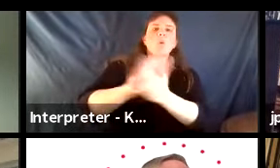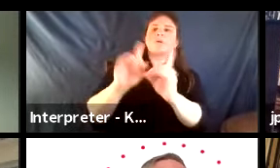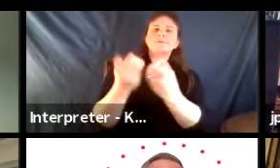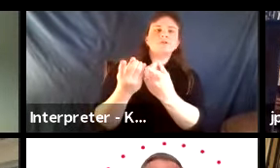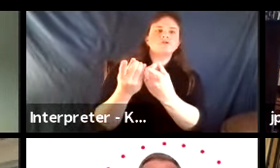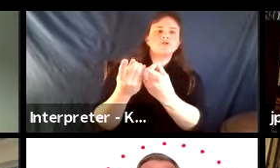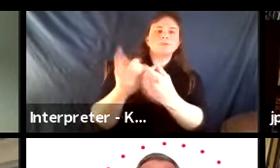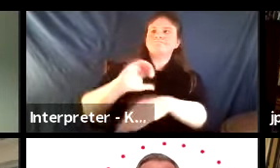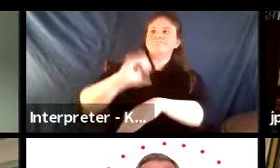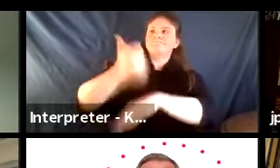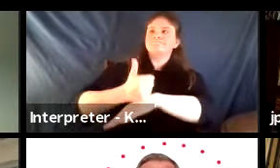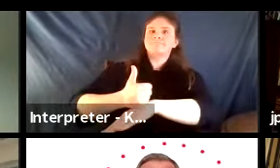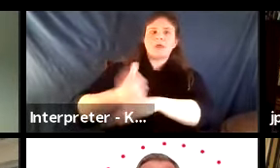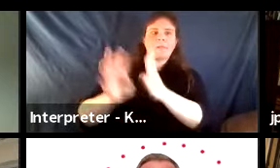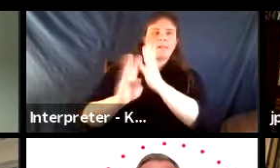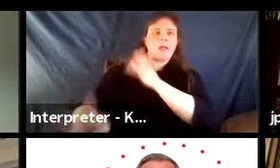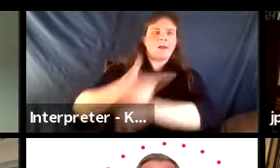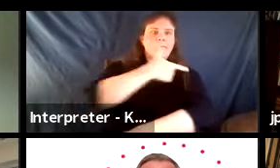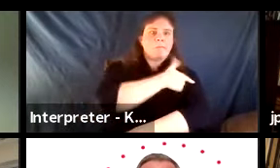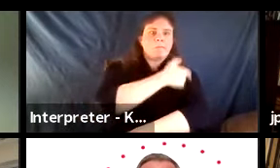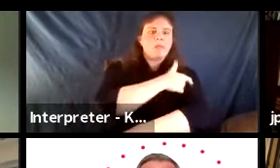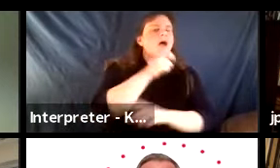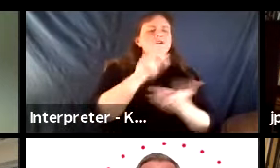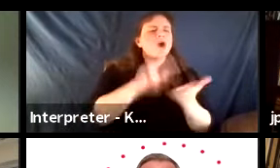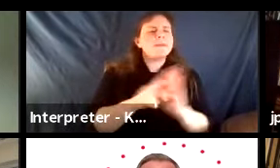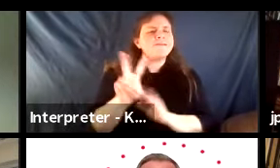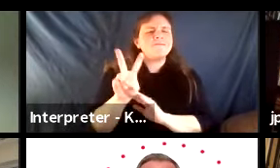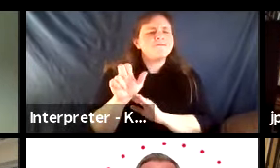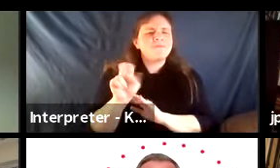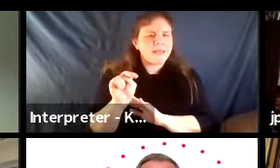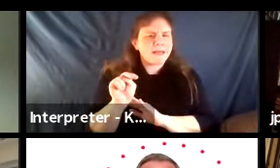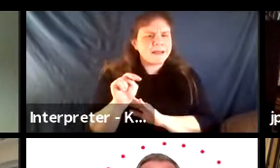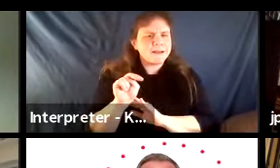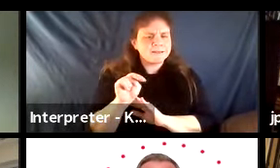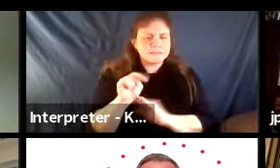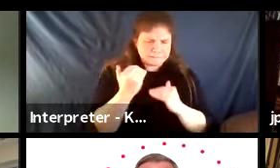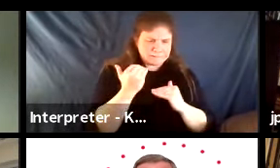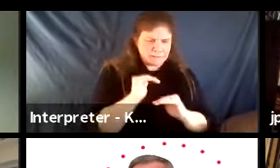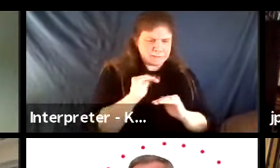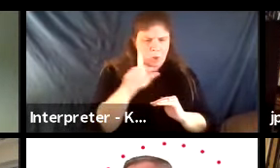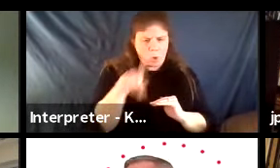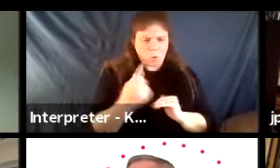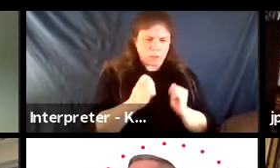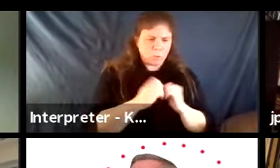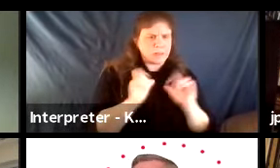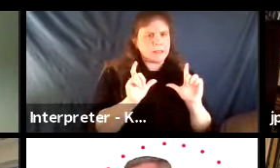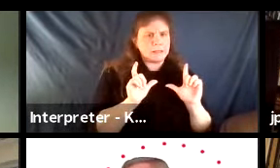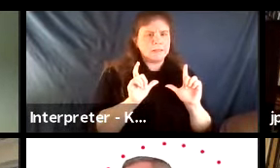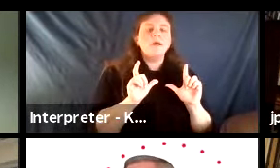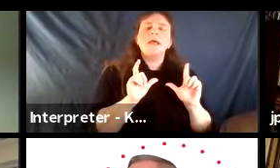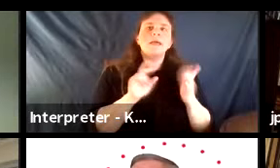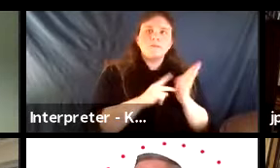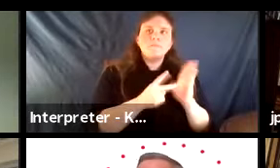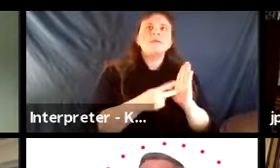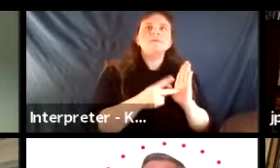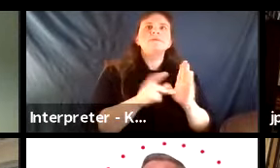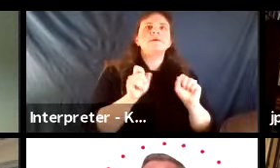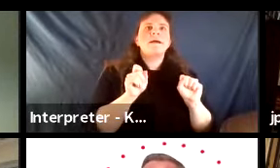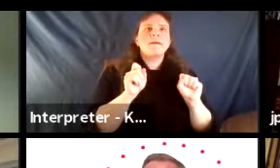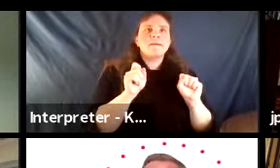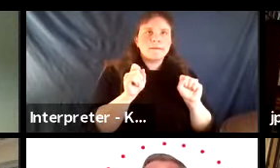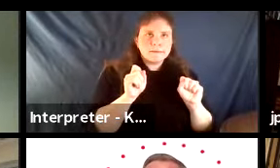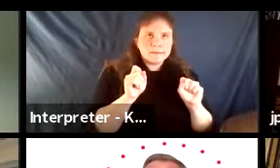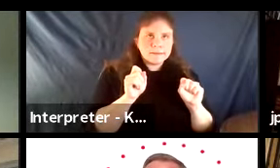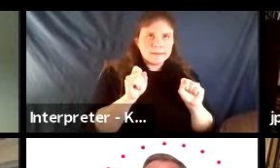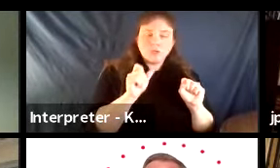a mobile clinic doesn't mean they have a van. It means they don't have to function only in a licensed facility. They can go somewhere else